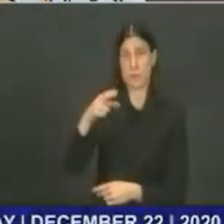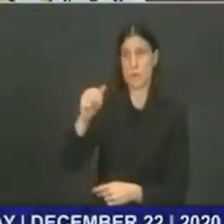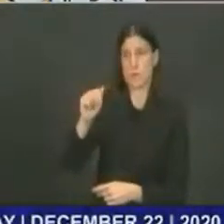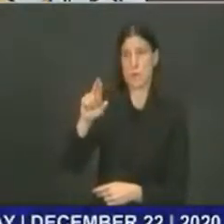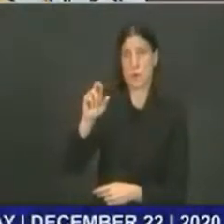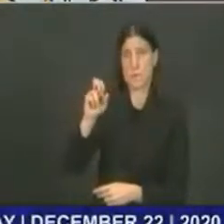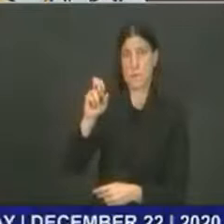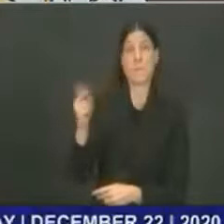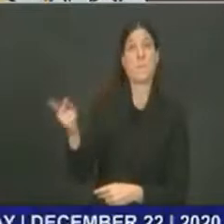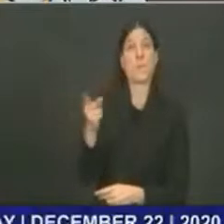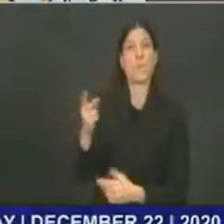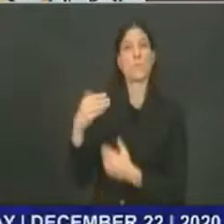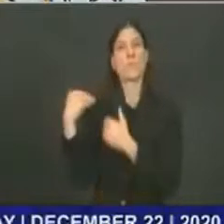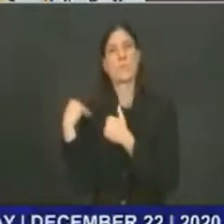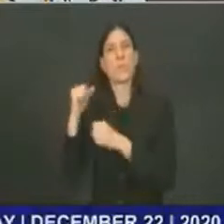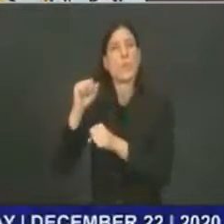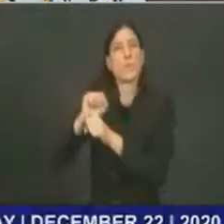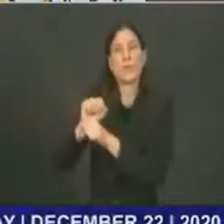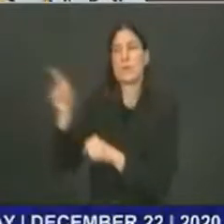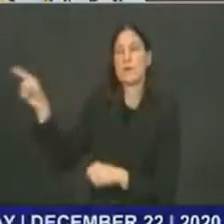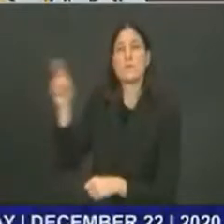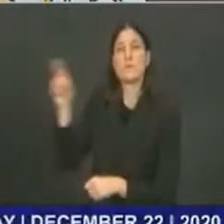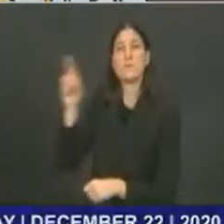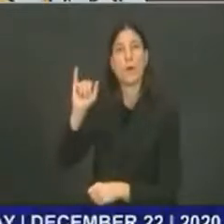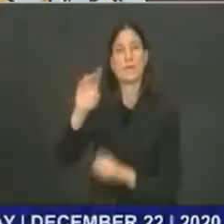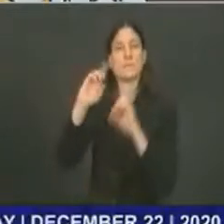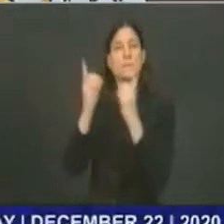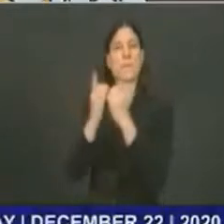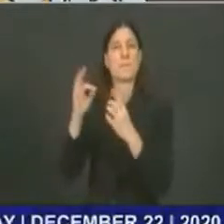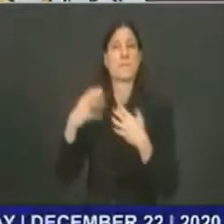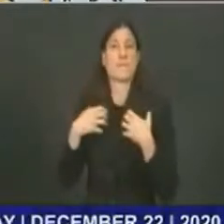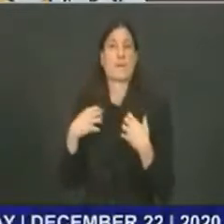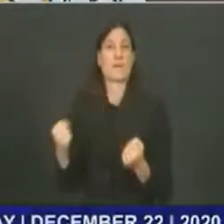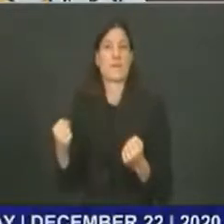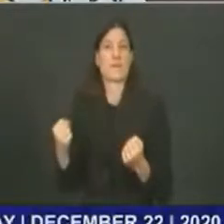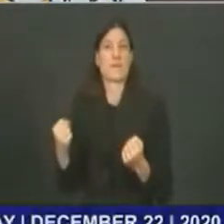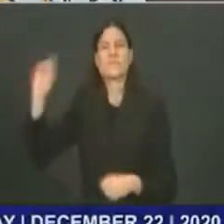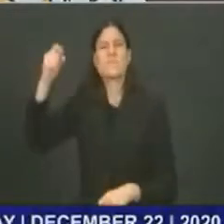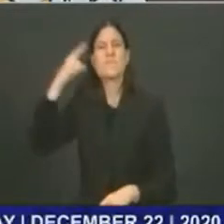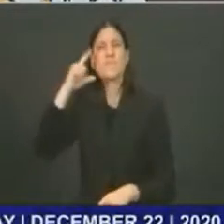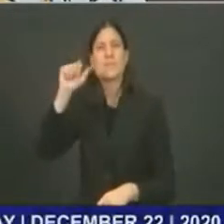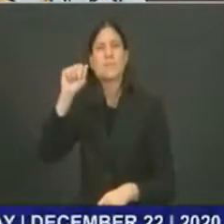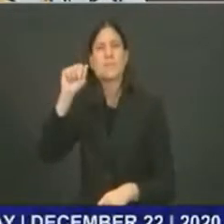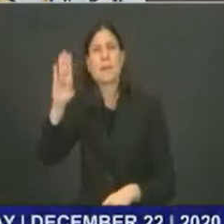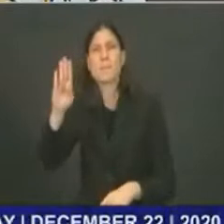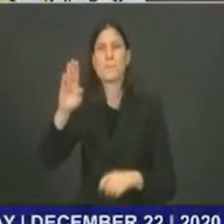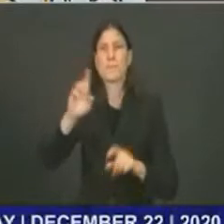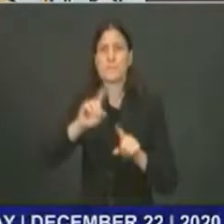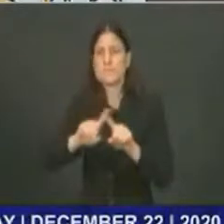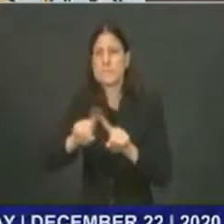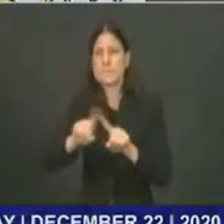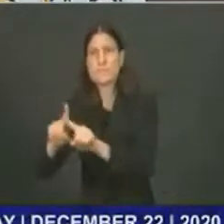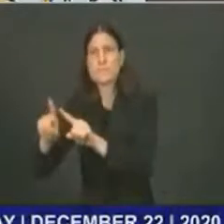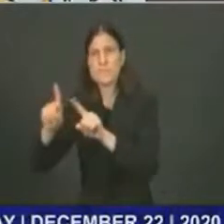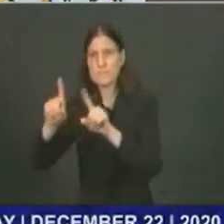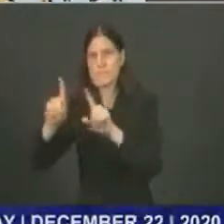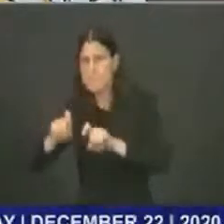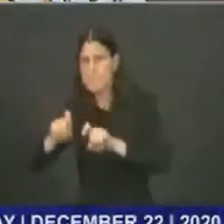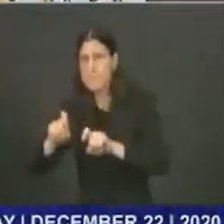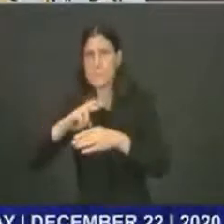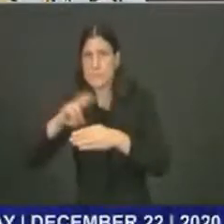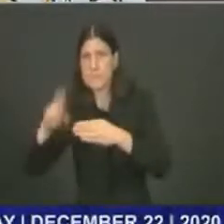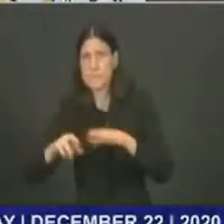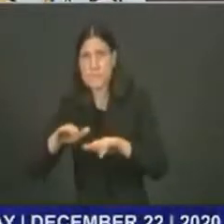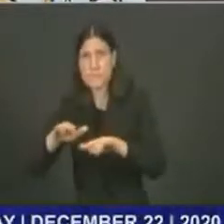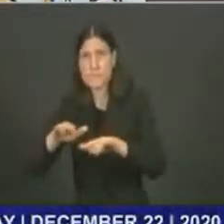are two of our lab supervisors at the state health lab, and they were some of the first state employees to serve on the front lines in this crisis